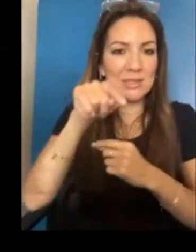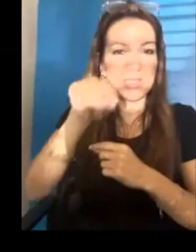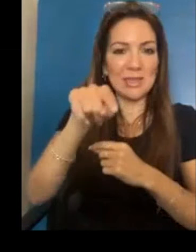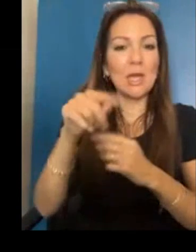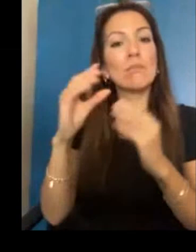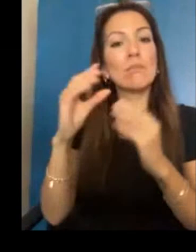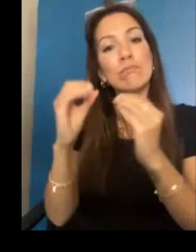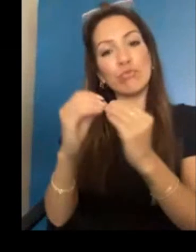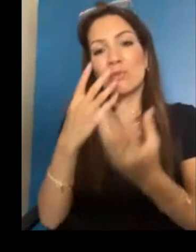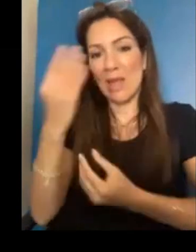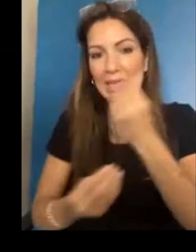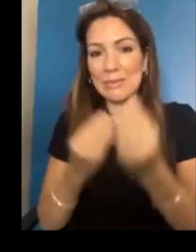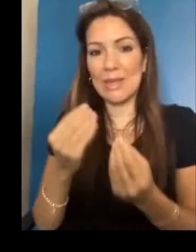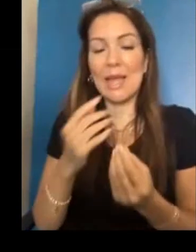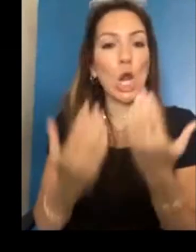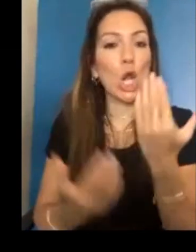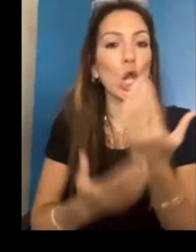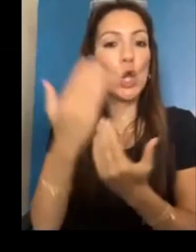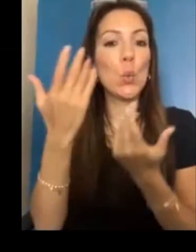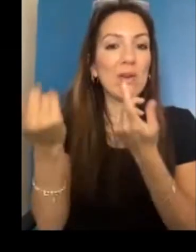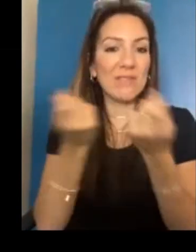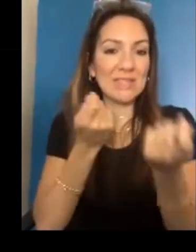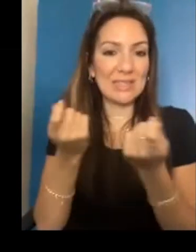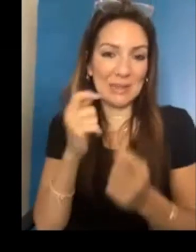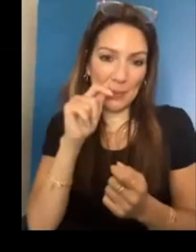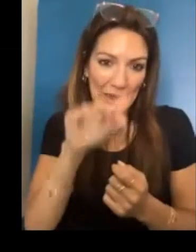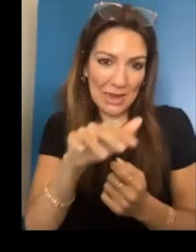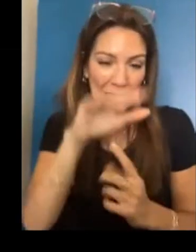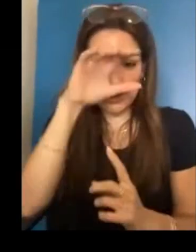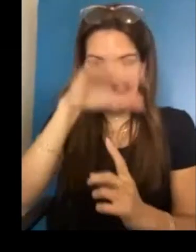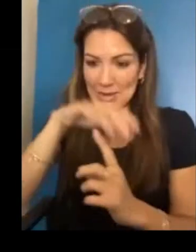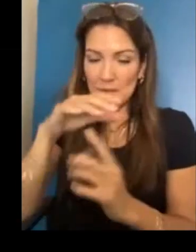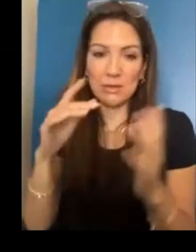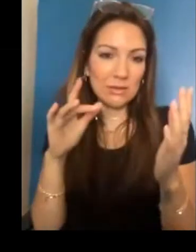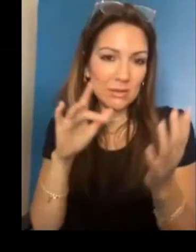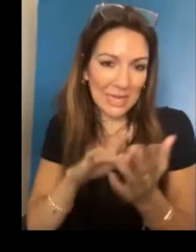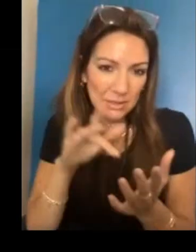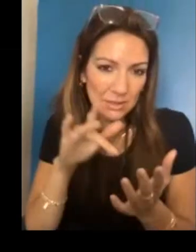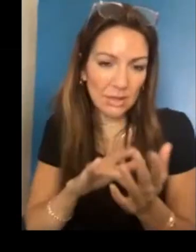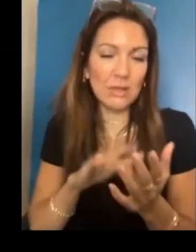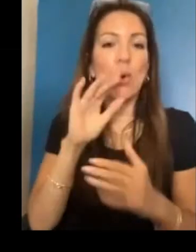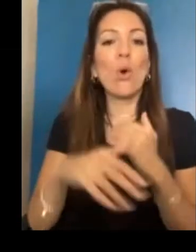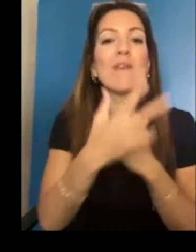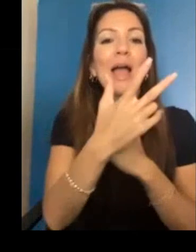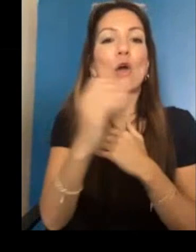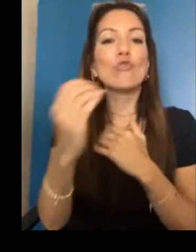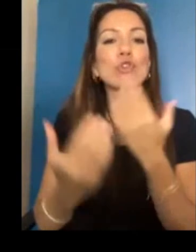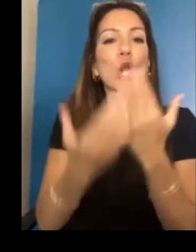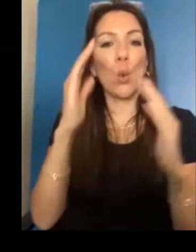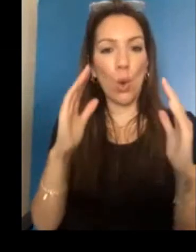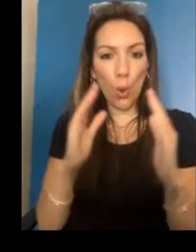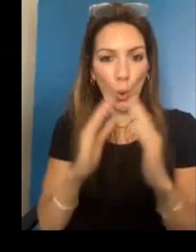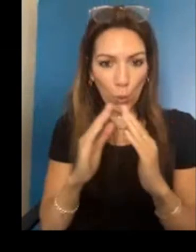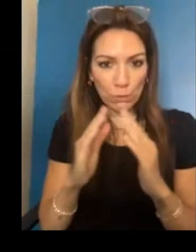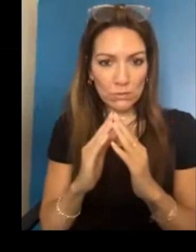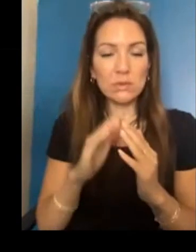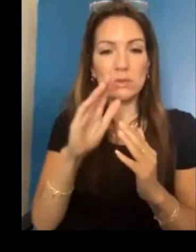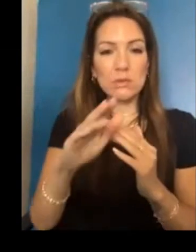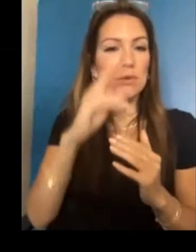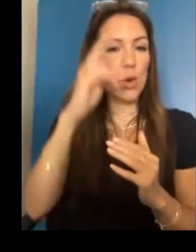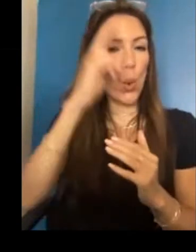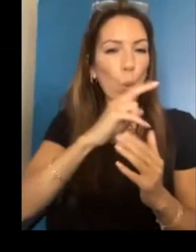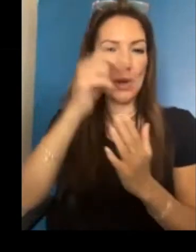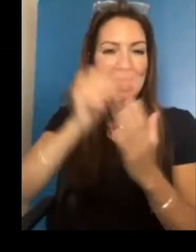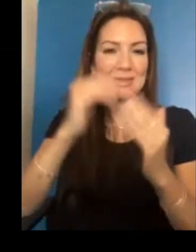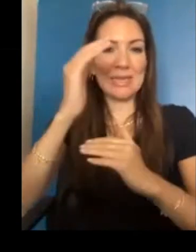has said, obviously our new facilities at the centre. There's over 800 new homes that are going in. Our old listed